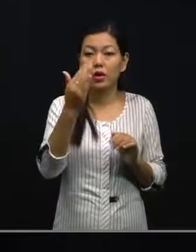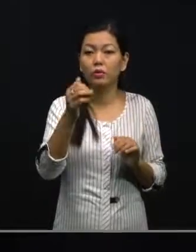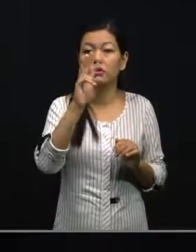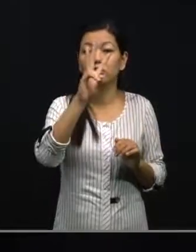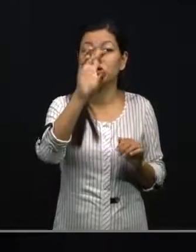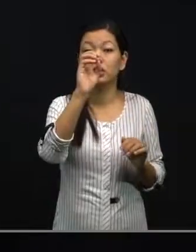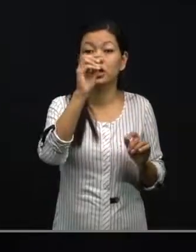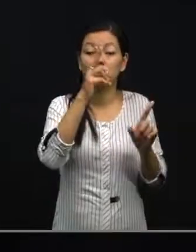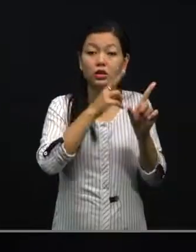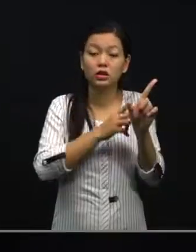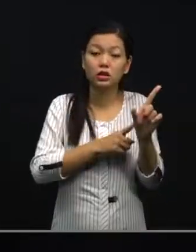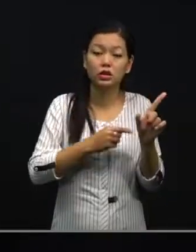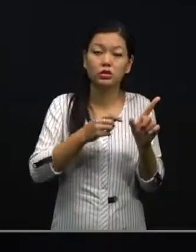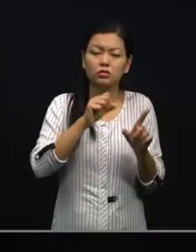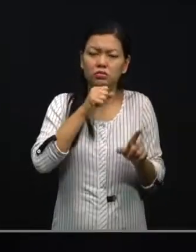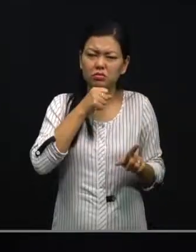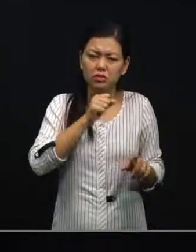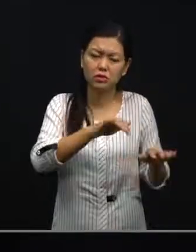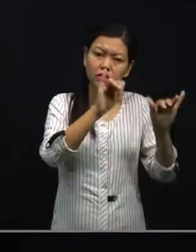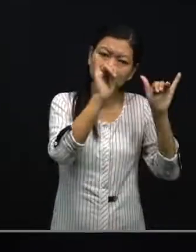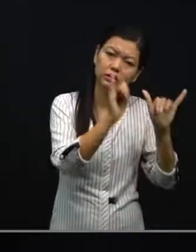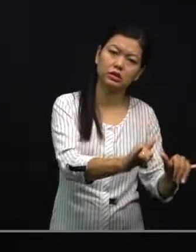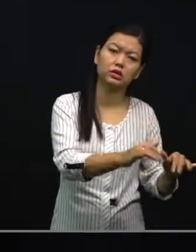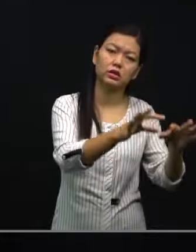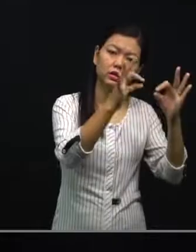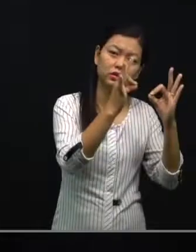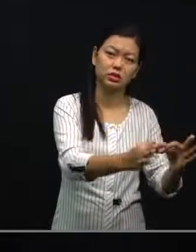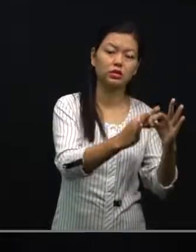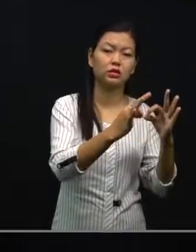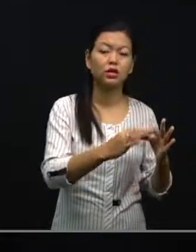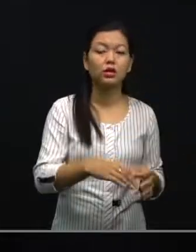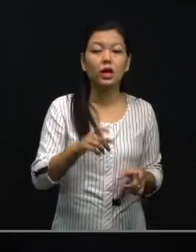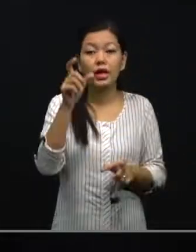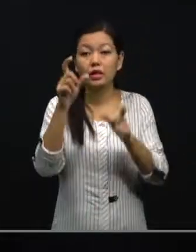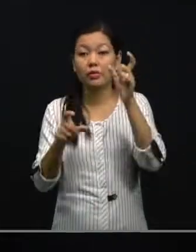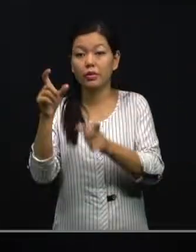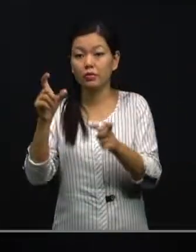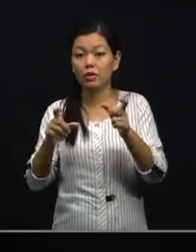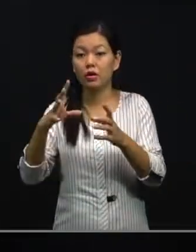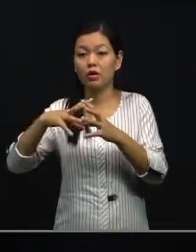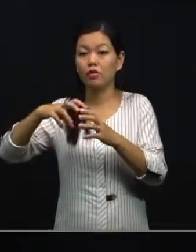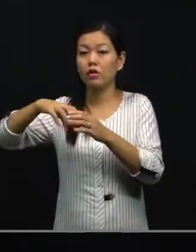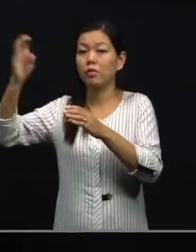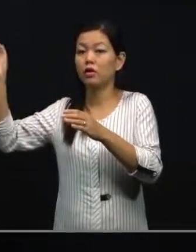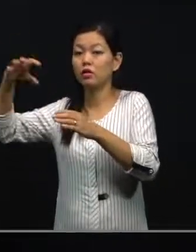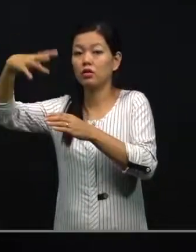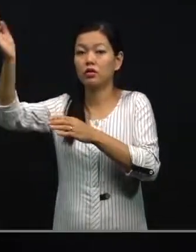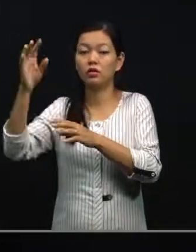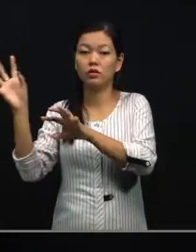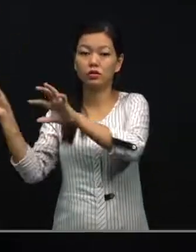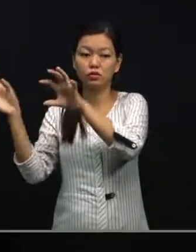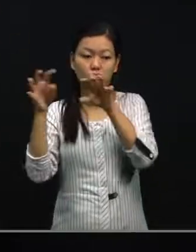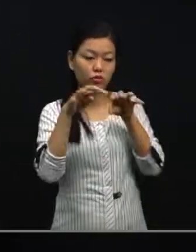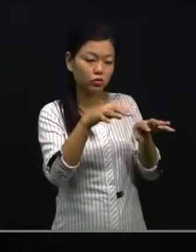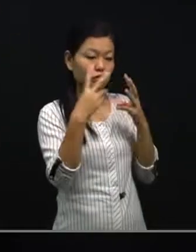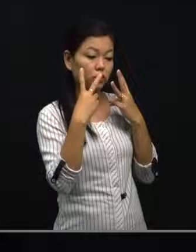said. He does not believe in it, and in fact he is the one who brought out the Pinkerton stain remover, and when he removed